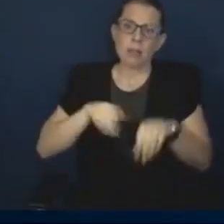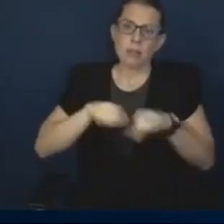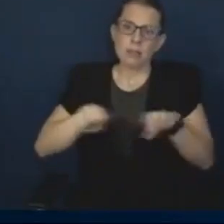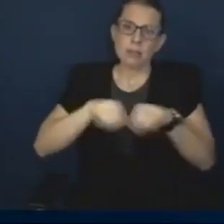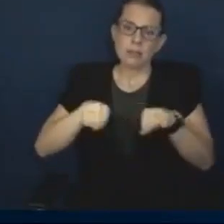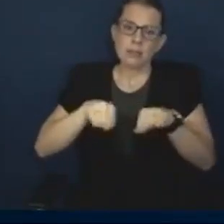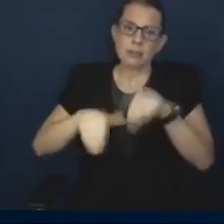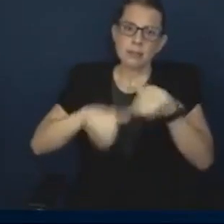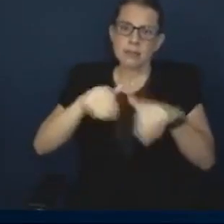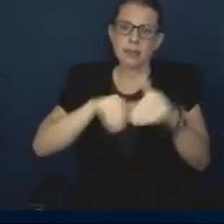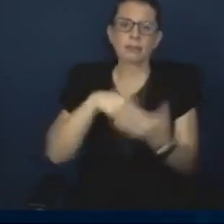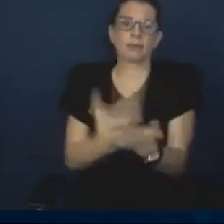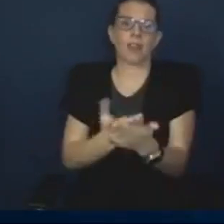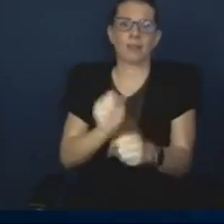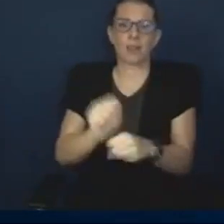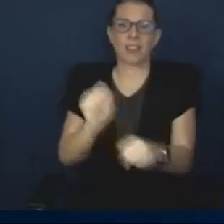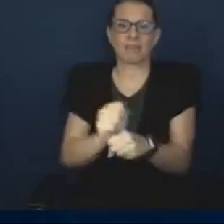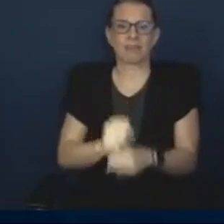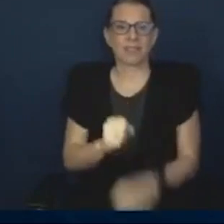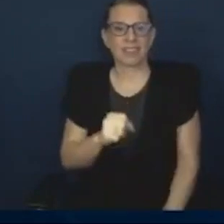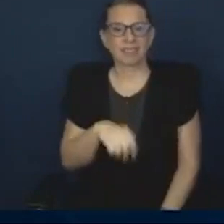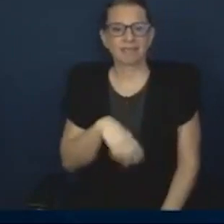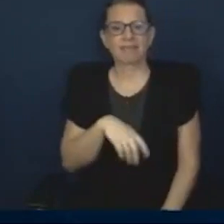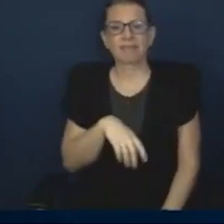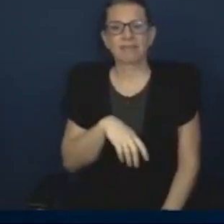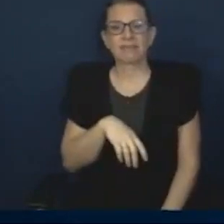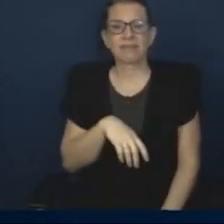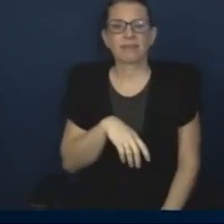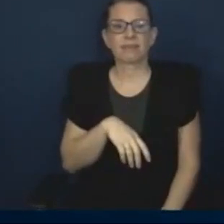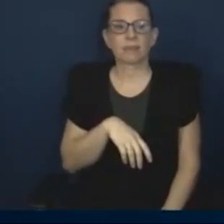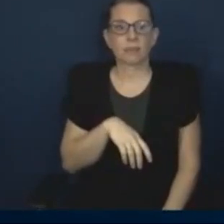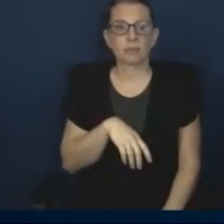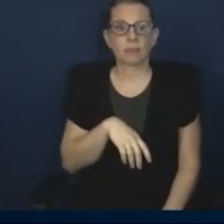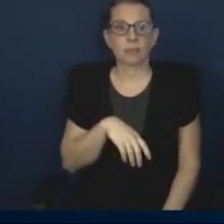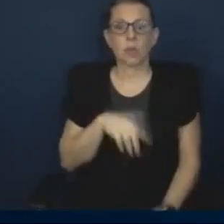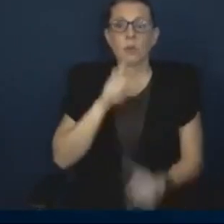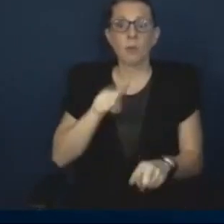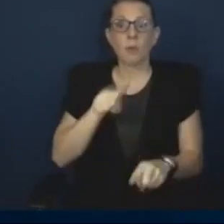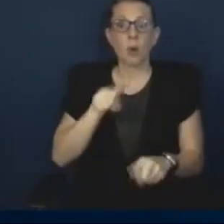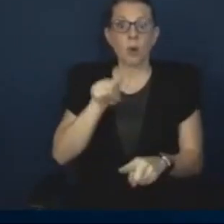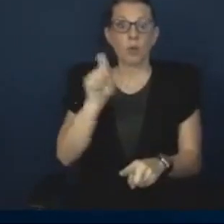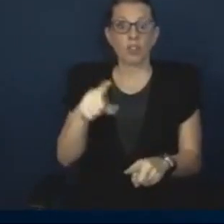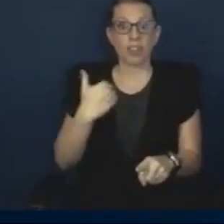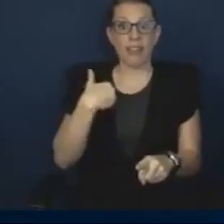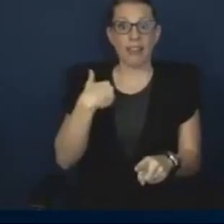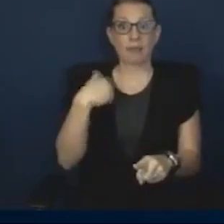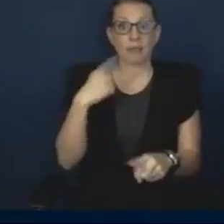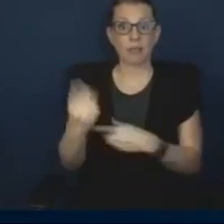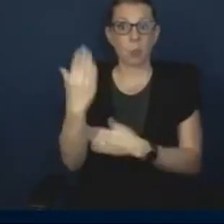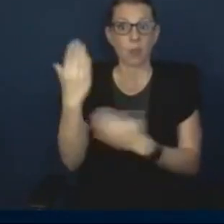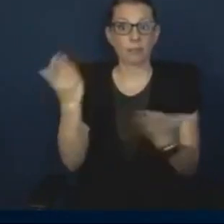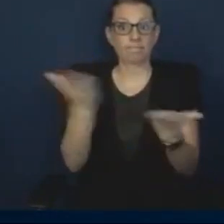hope. All right. Yes. Do we have reporter questions on the line this morning?